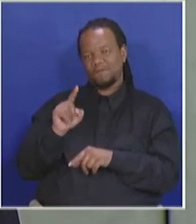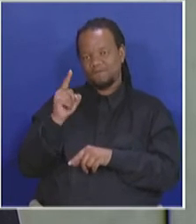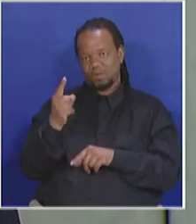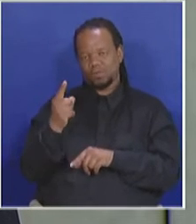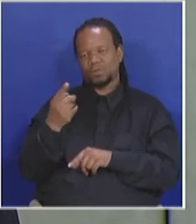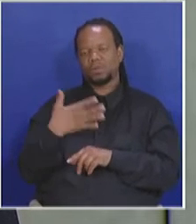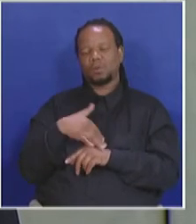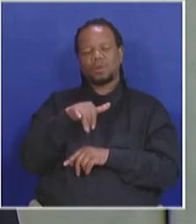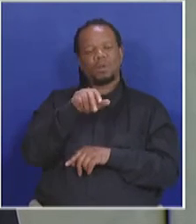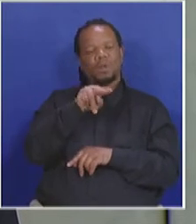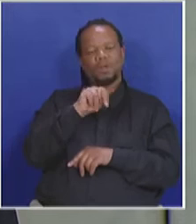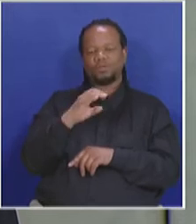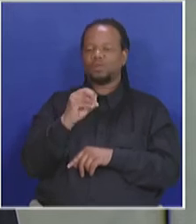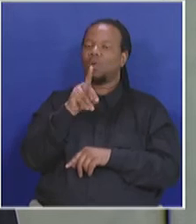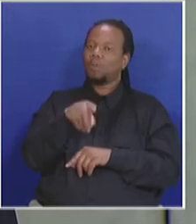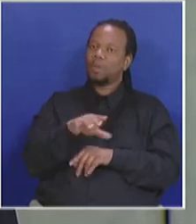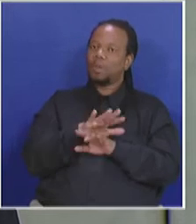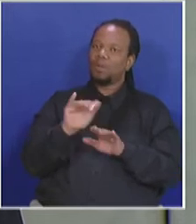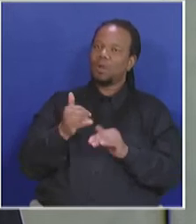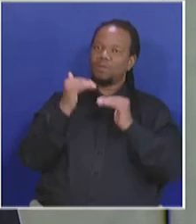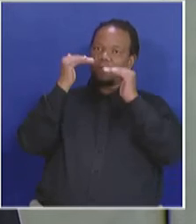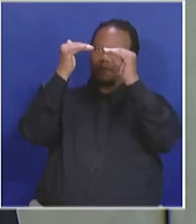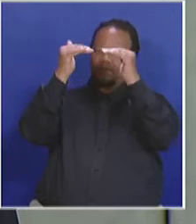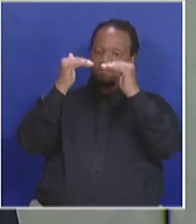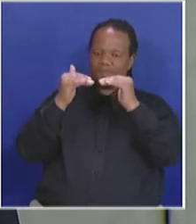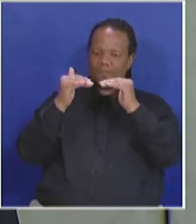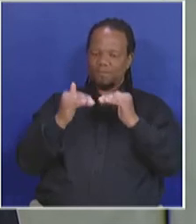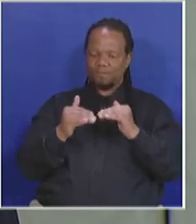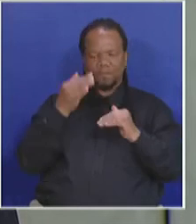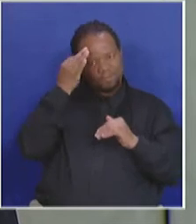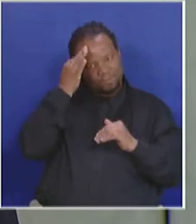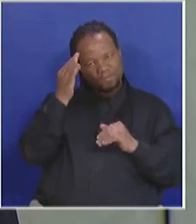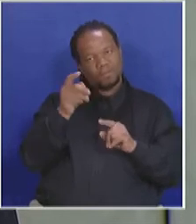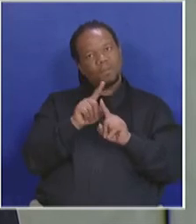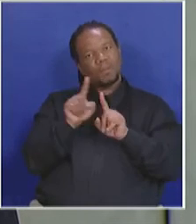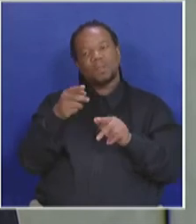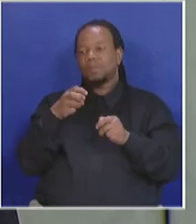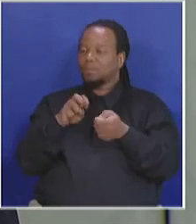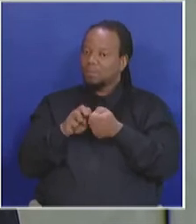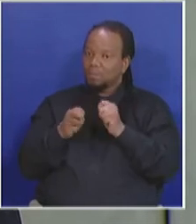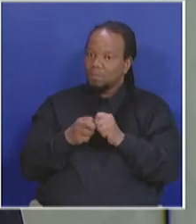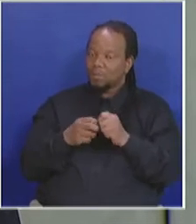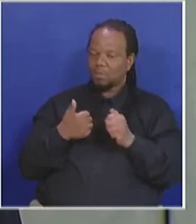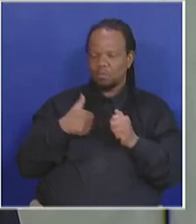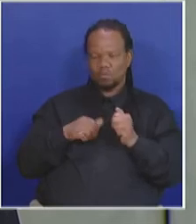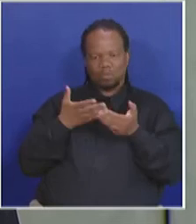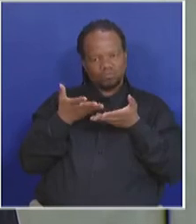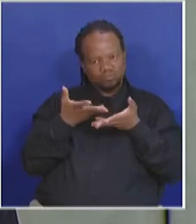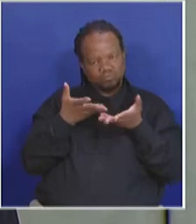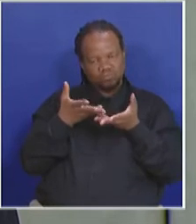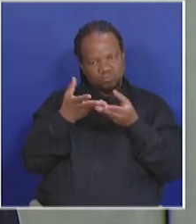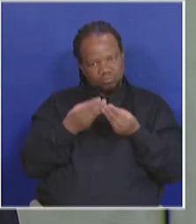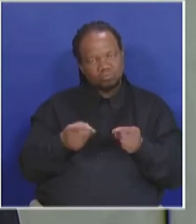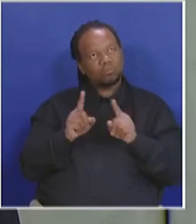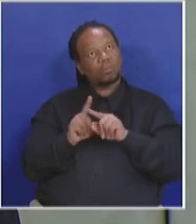our mandate seeks to bring together the three spheres of government and to sharply raise issues provinces and municipalities face with the national